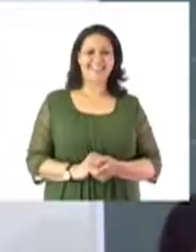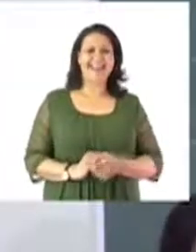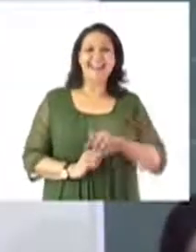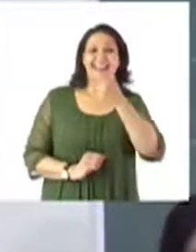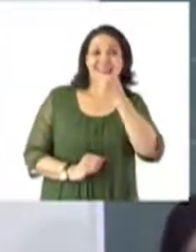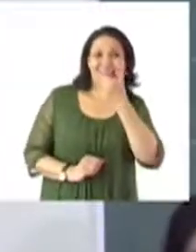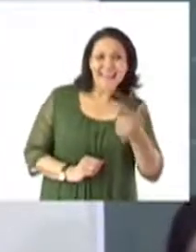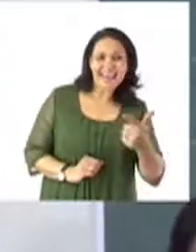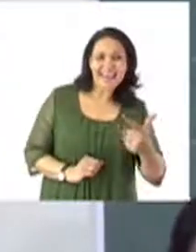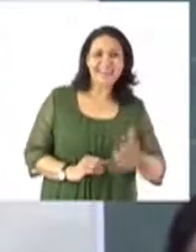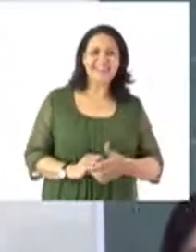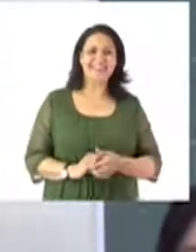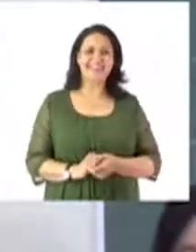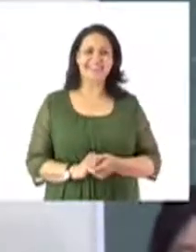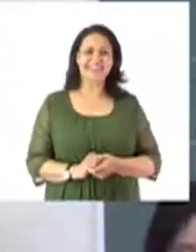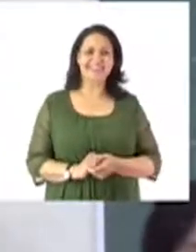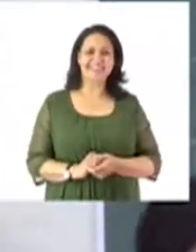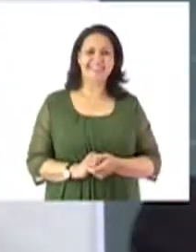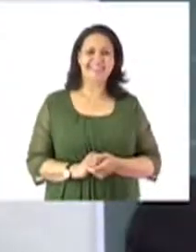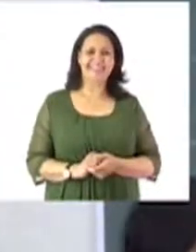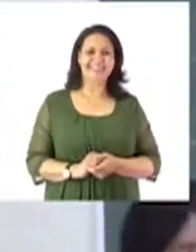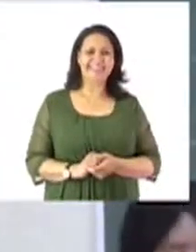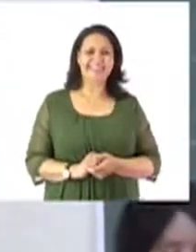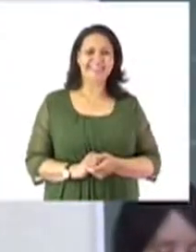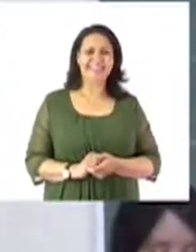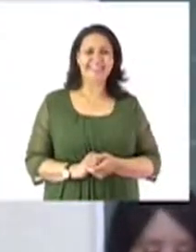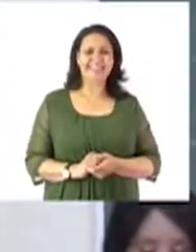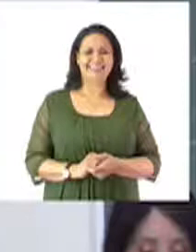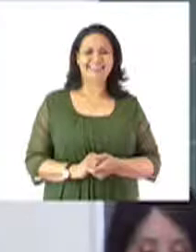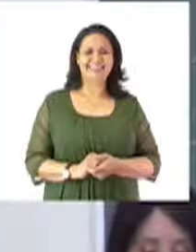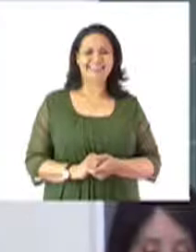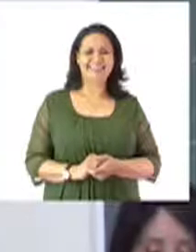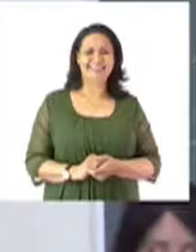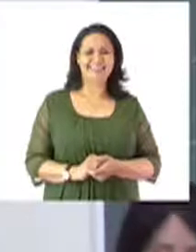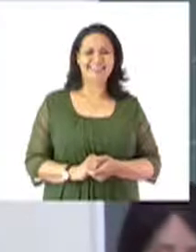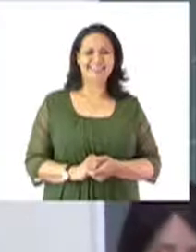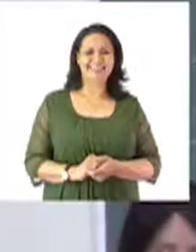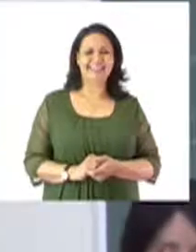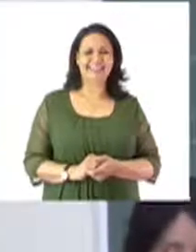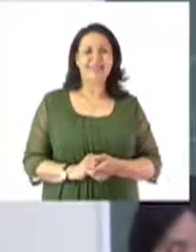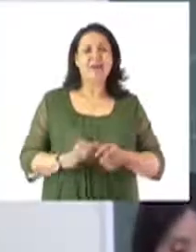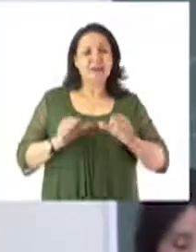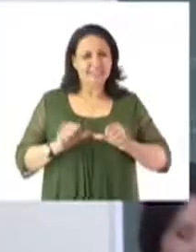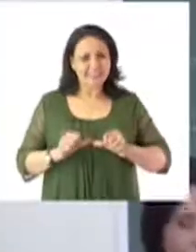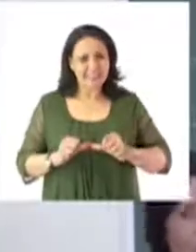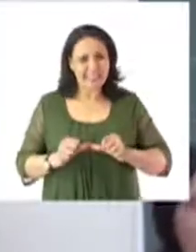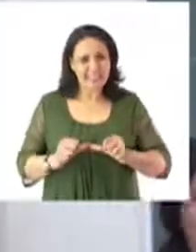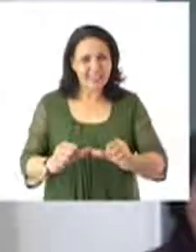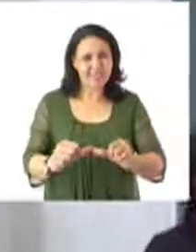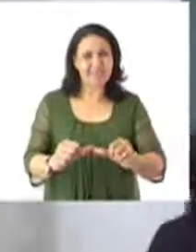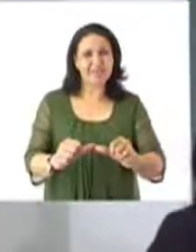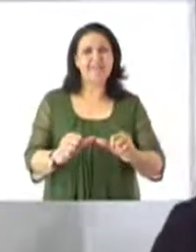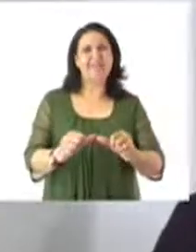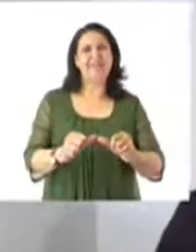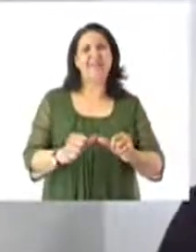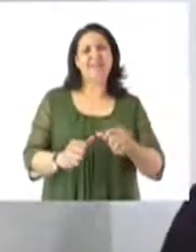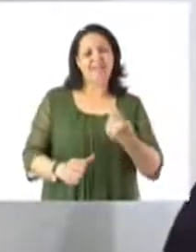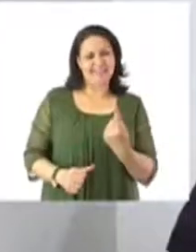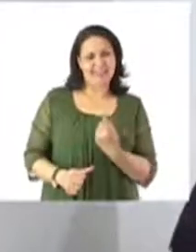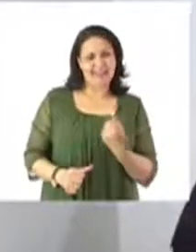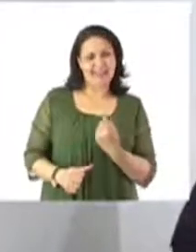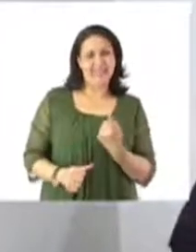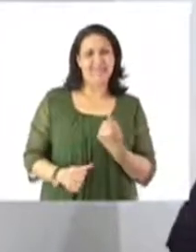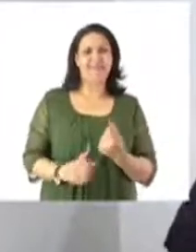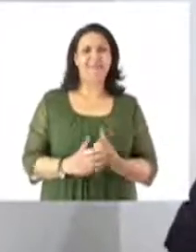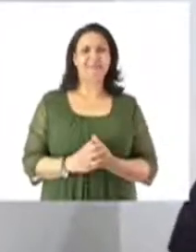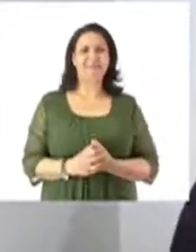Thank you. He has written it properly. Now I want you to do the rest of the numbers yourself. Write on